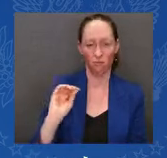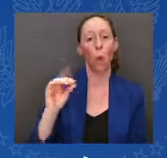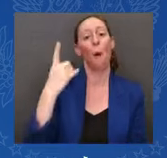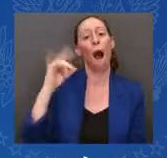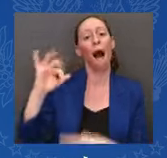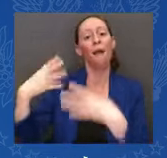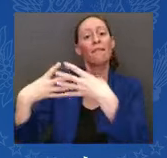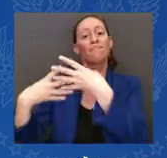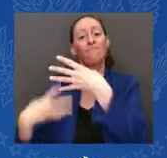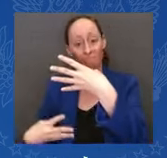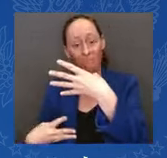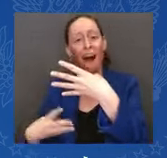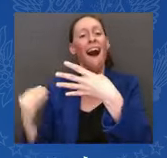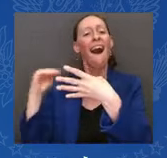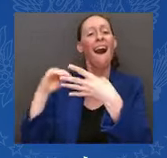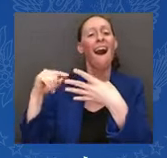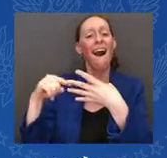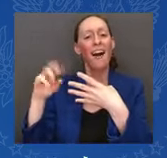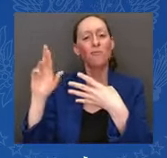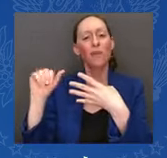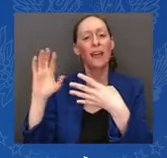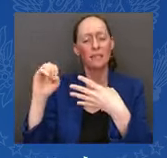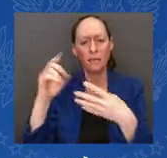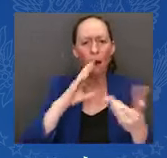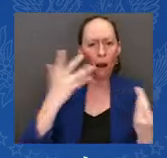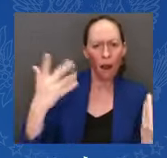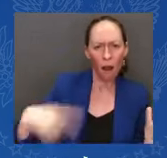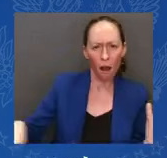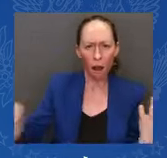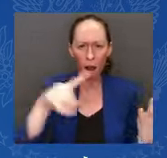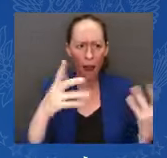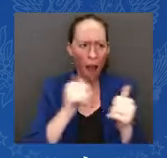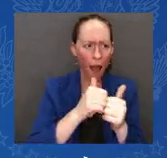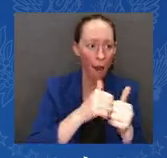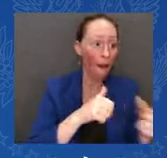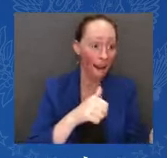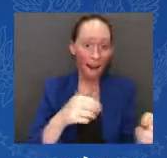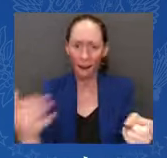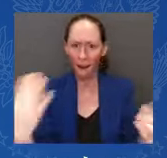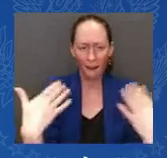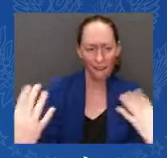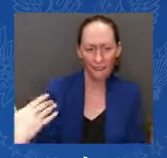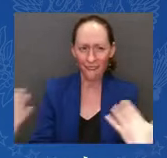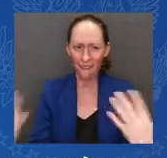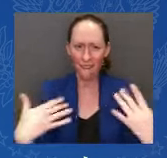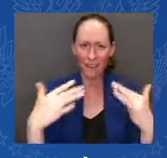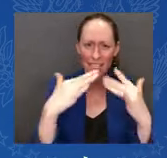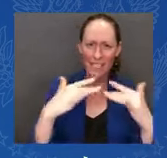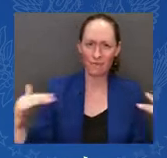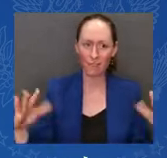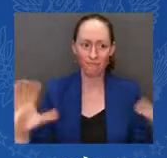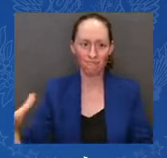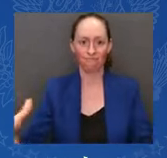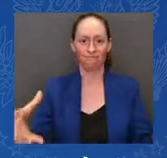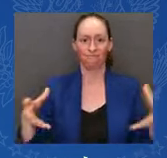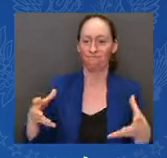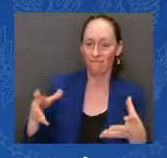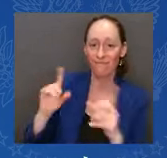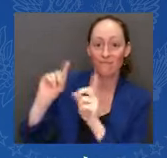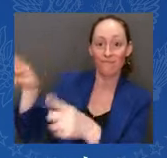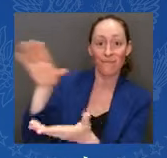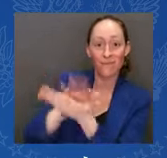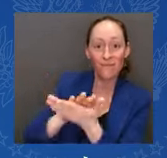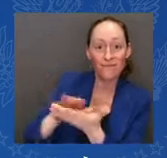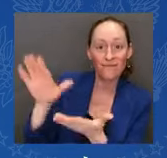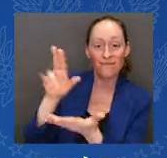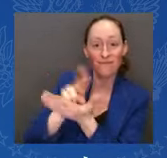the court once again walked away from decades of precedent and as the dissent has made clear. The dissent states